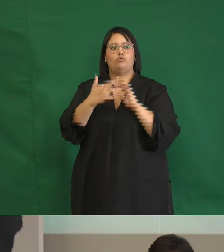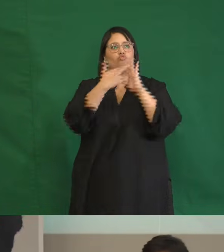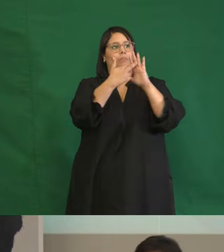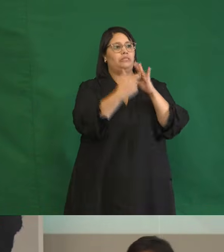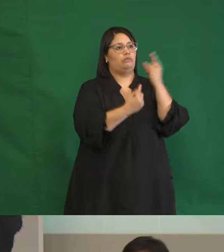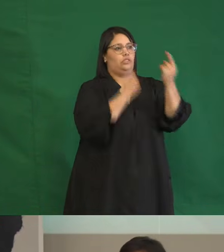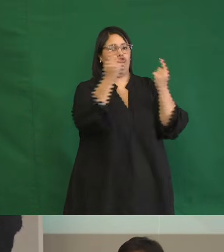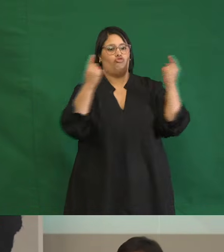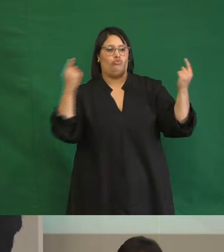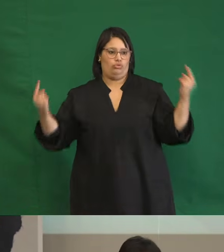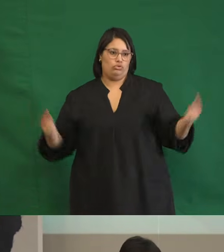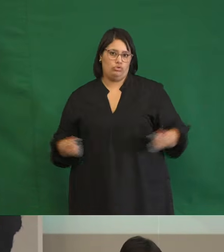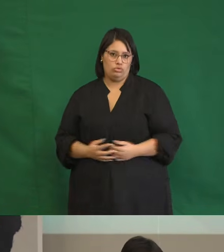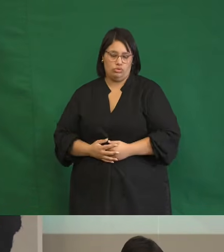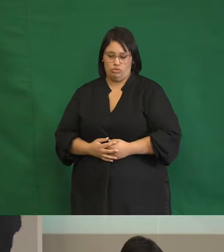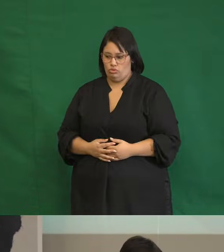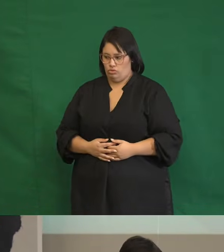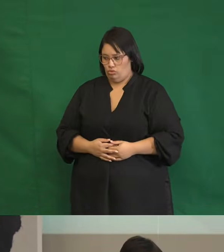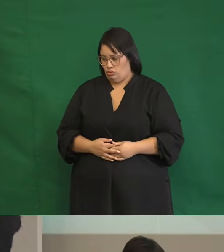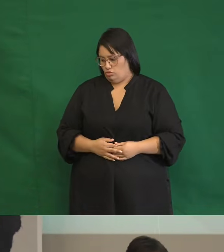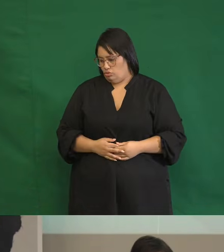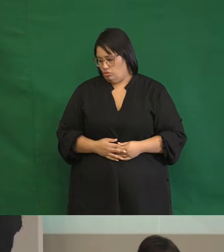that.